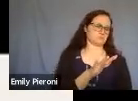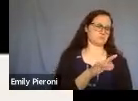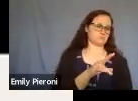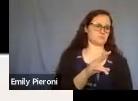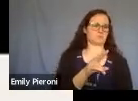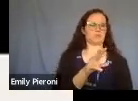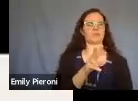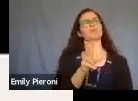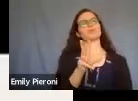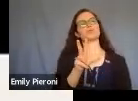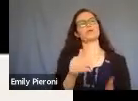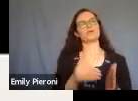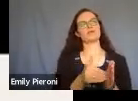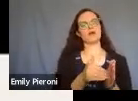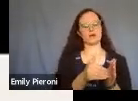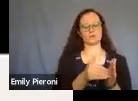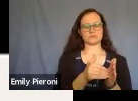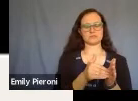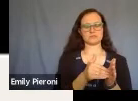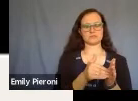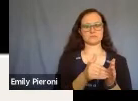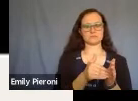$3,000 for the kit. So